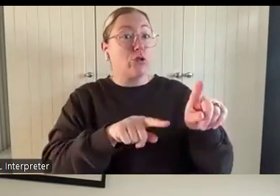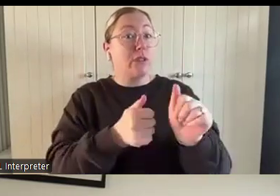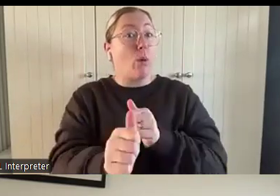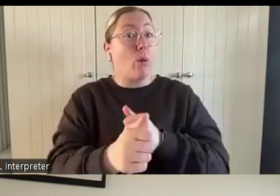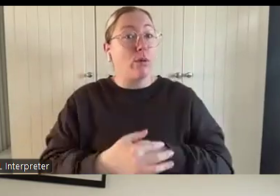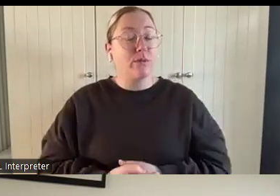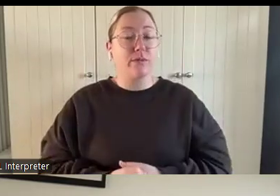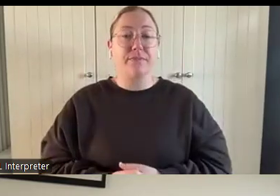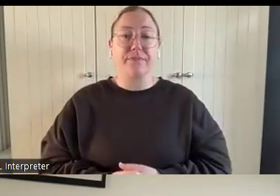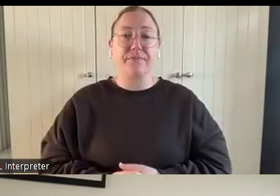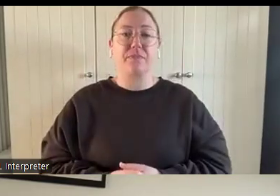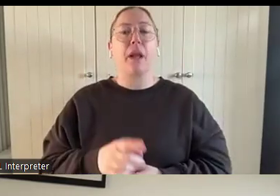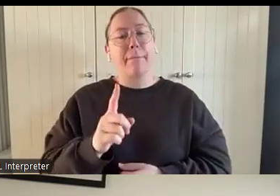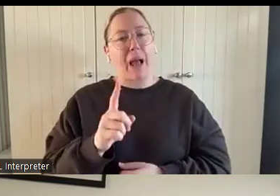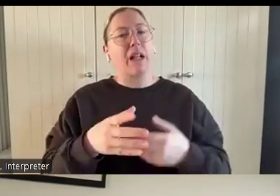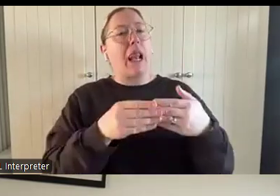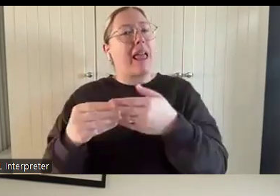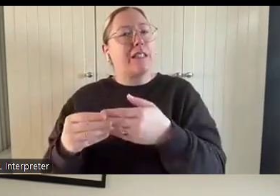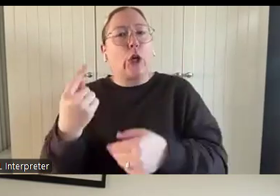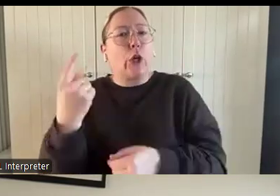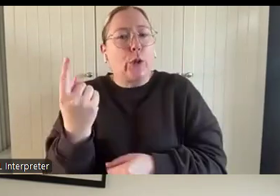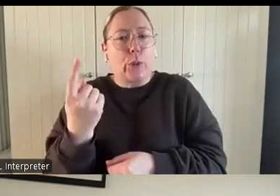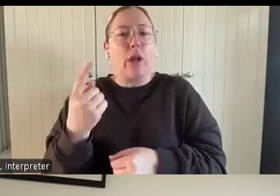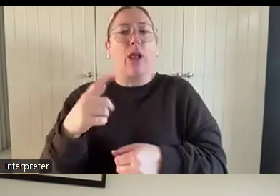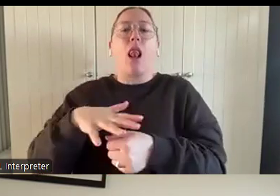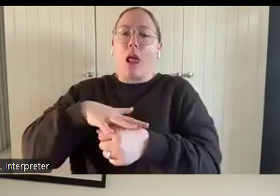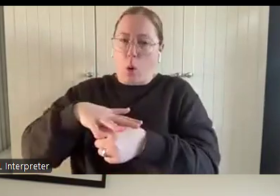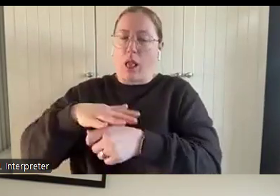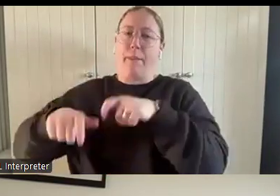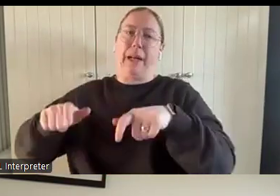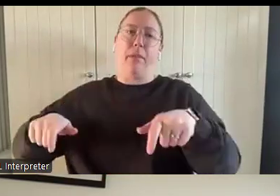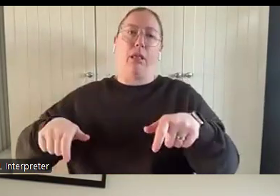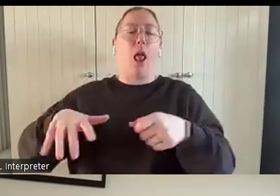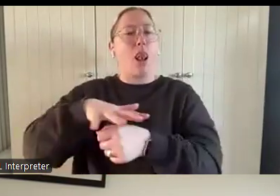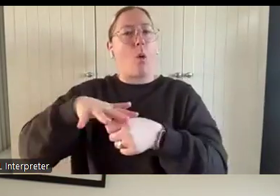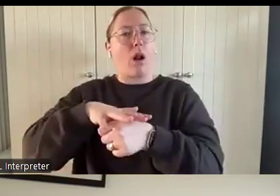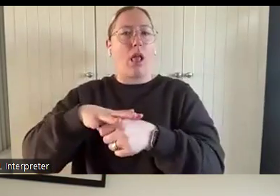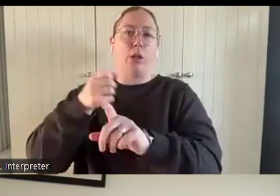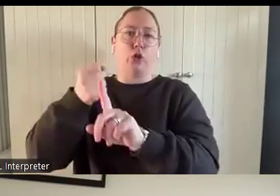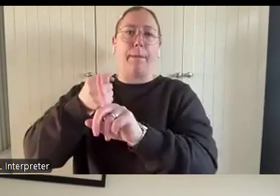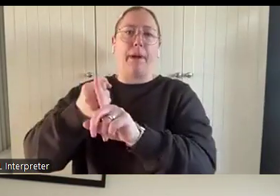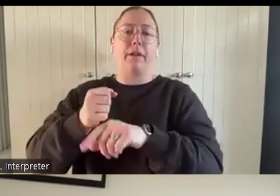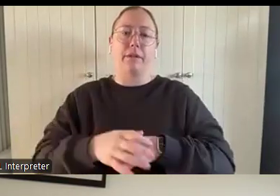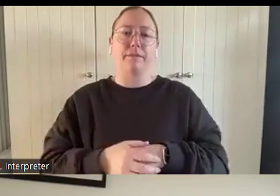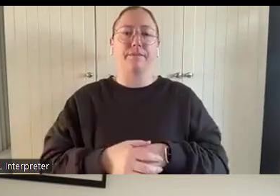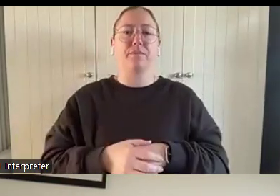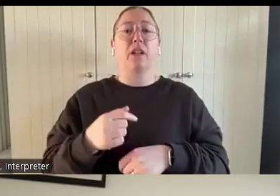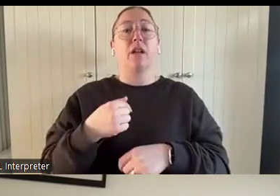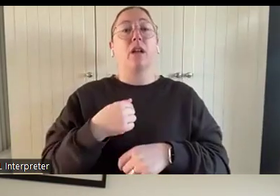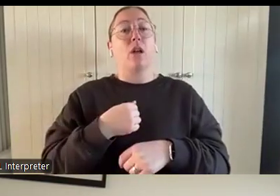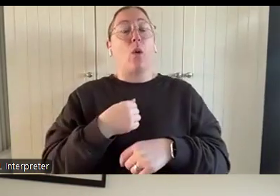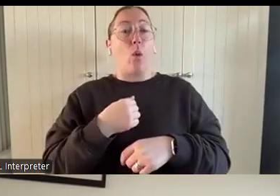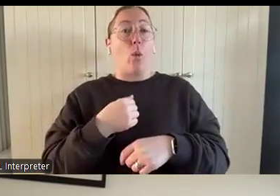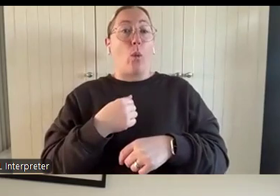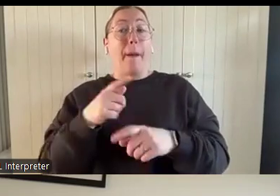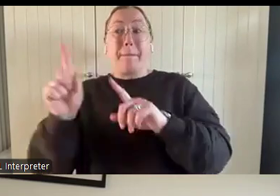local people and local champions. We share a manifesto, we share with the movement some ideas, but people implement